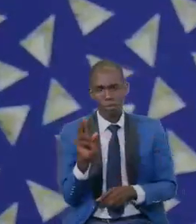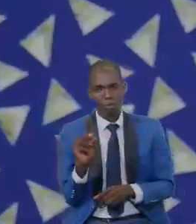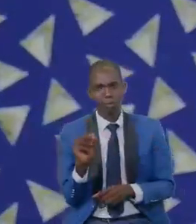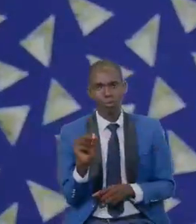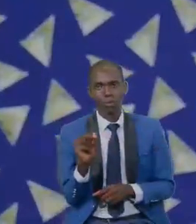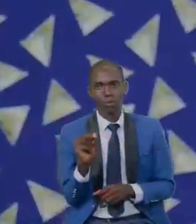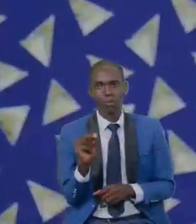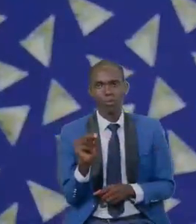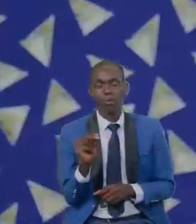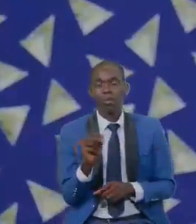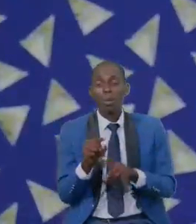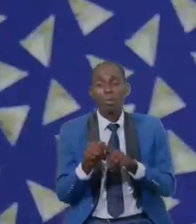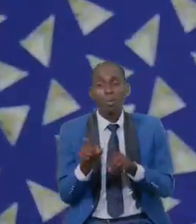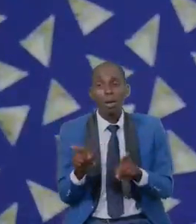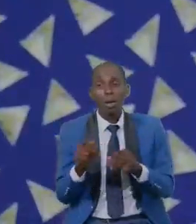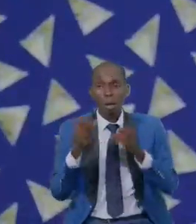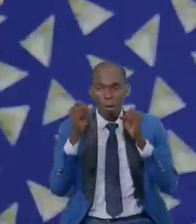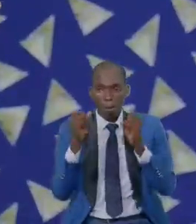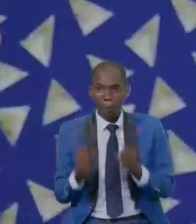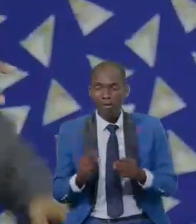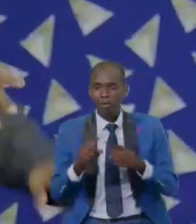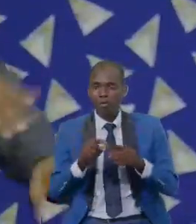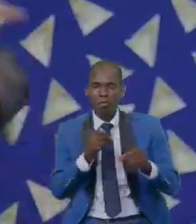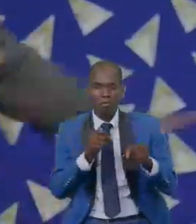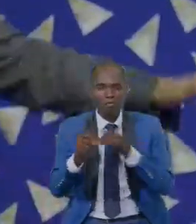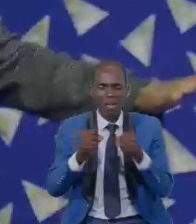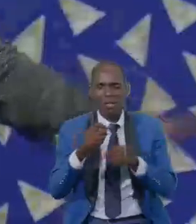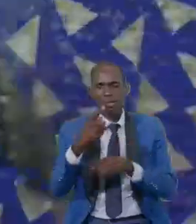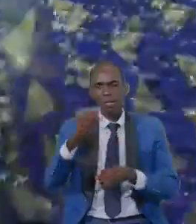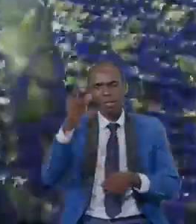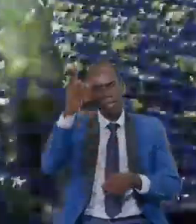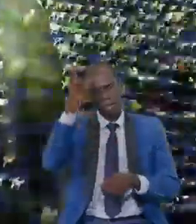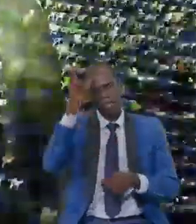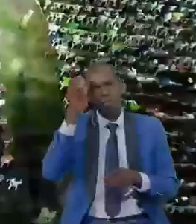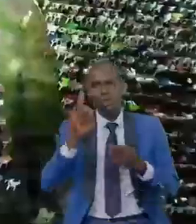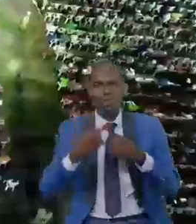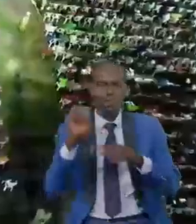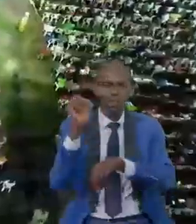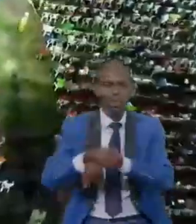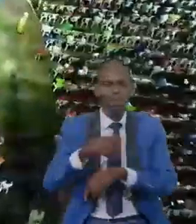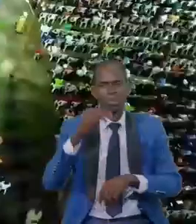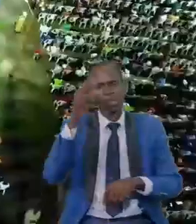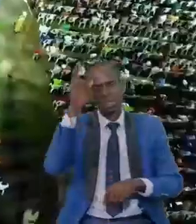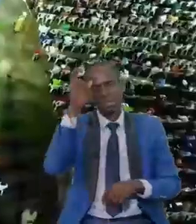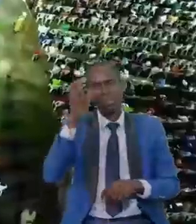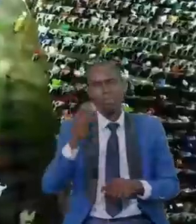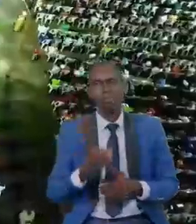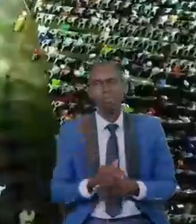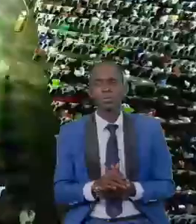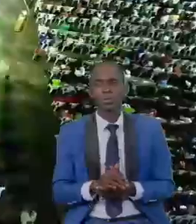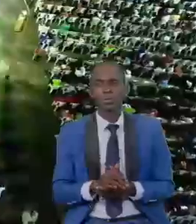people. Power to fight the devil, overcome the devil.